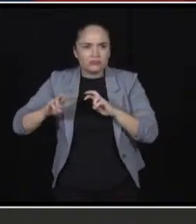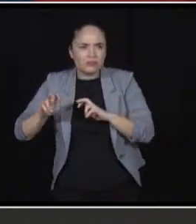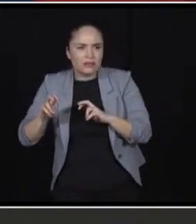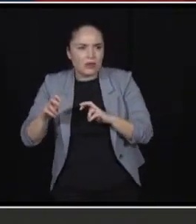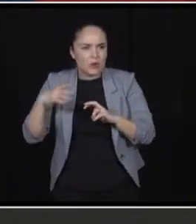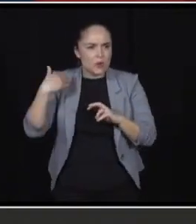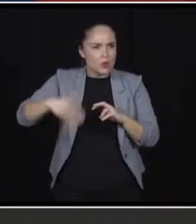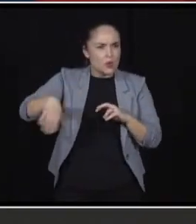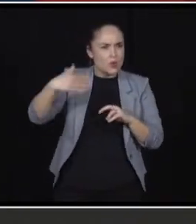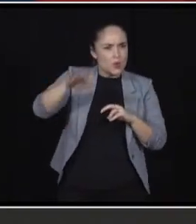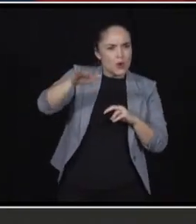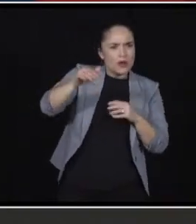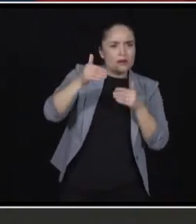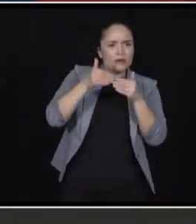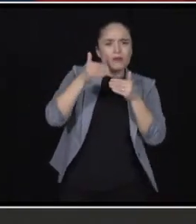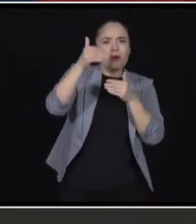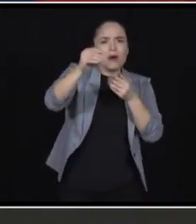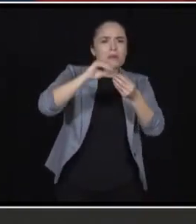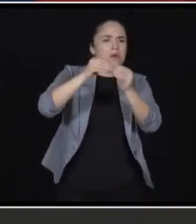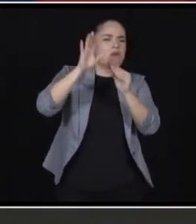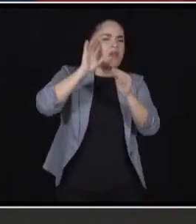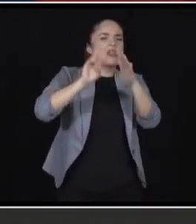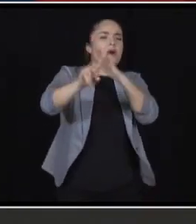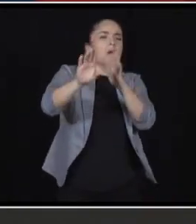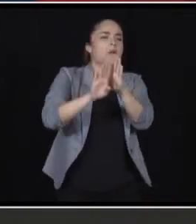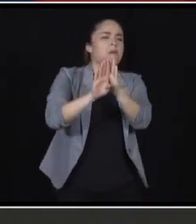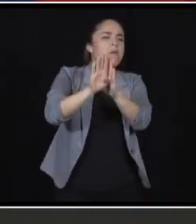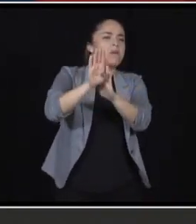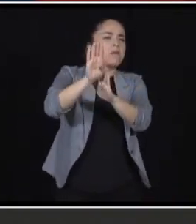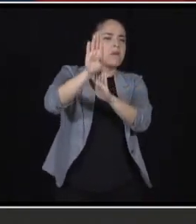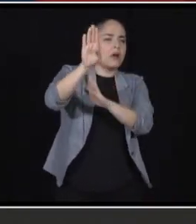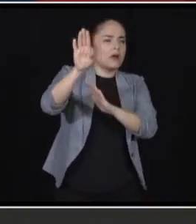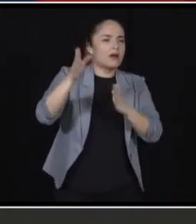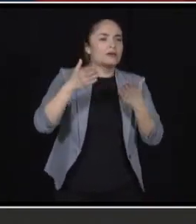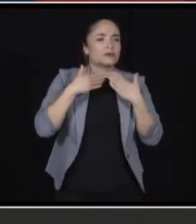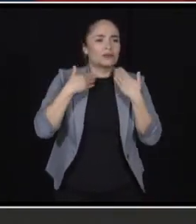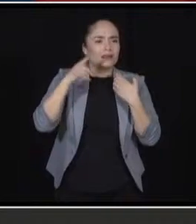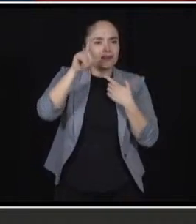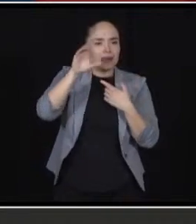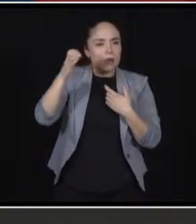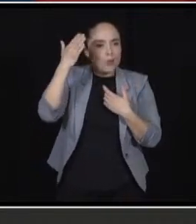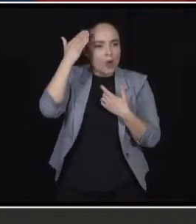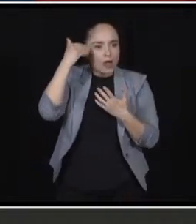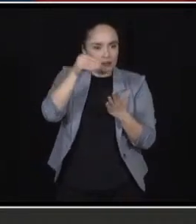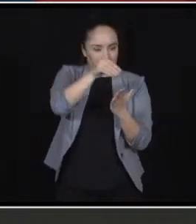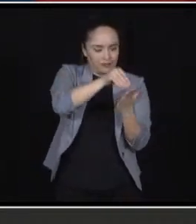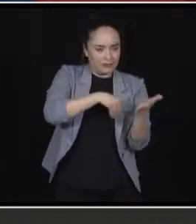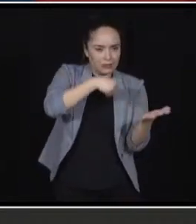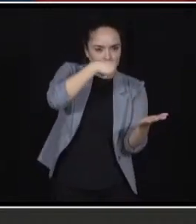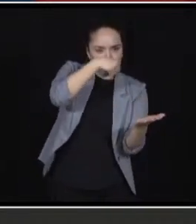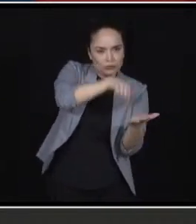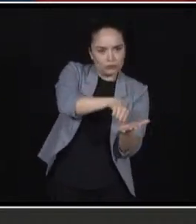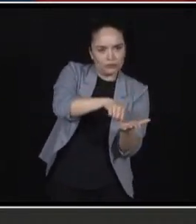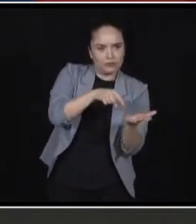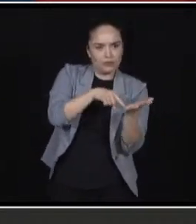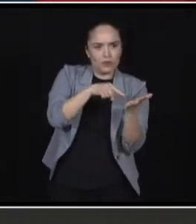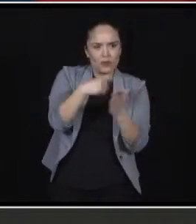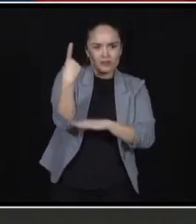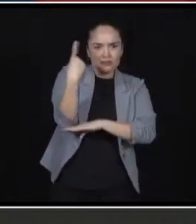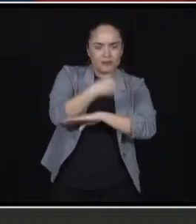Lecce, if you could answer clearly, why did you write a letter less than 24 hours ago, essentially saying the opposite of what your government is announcing